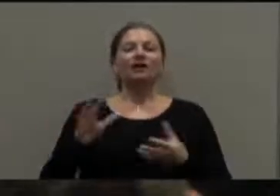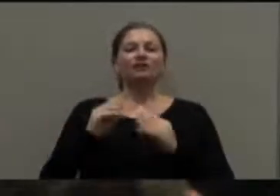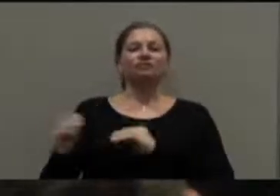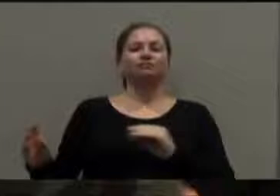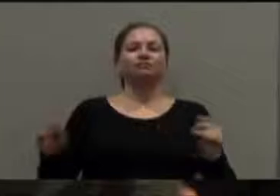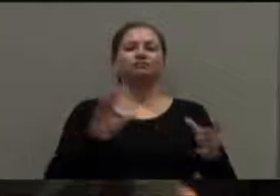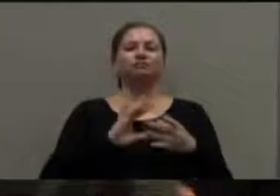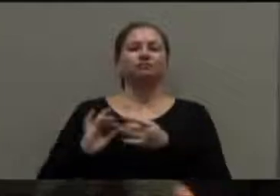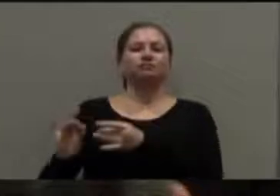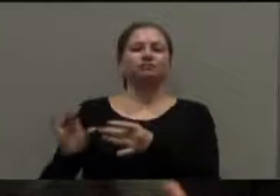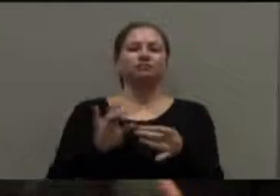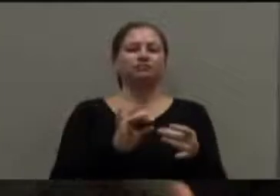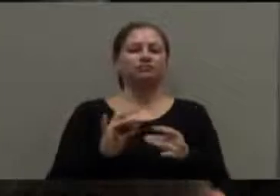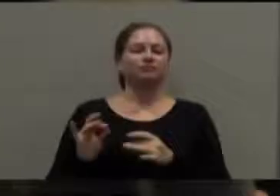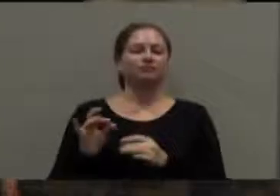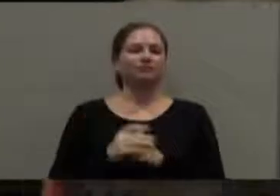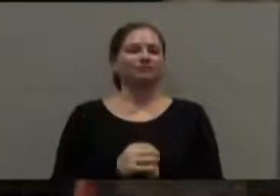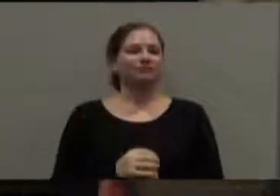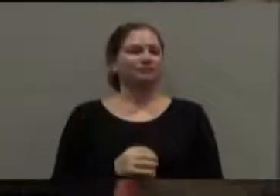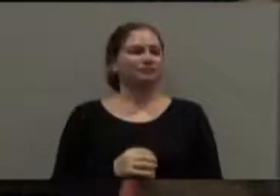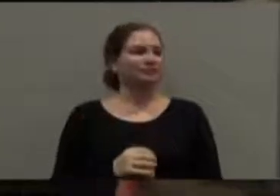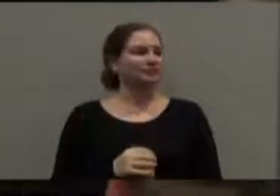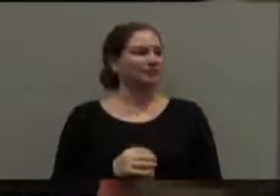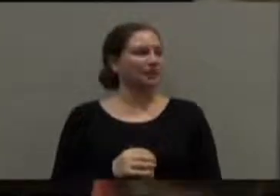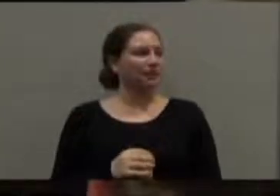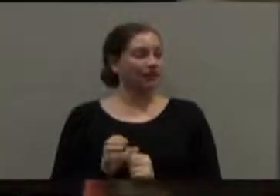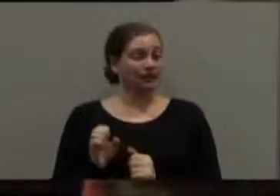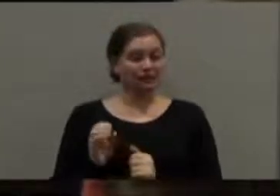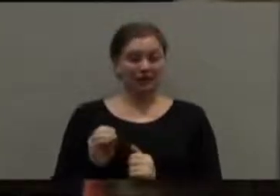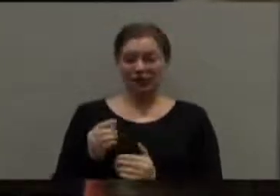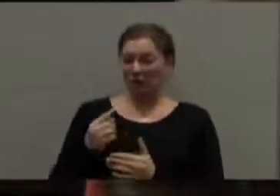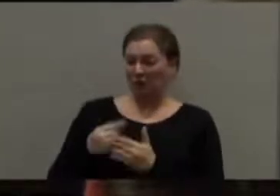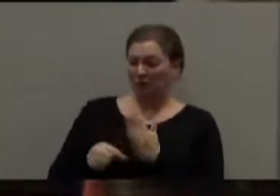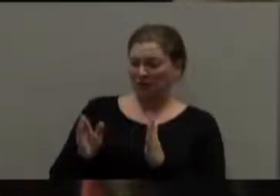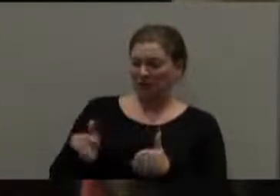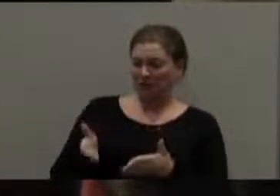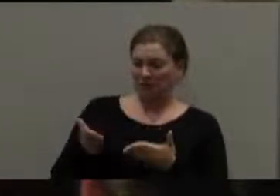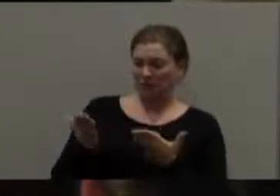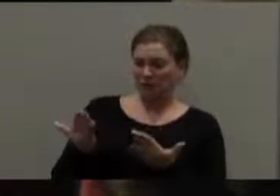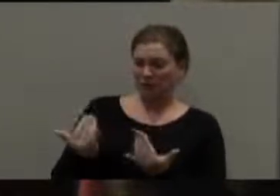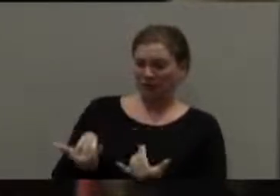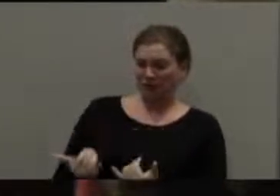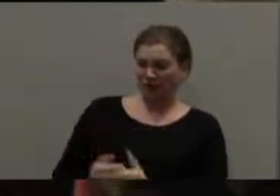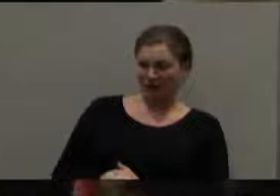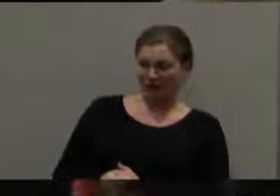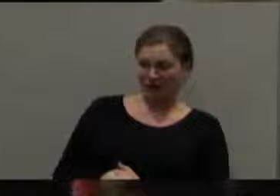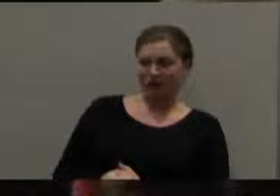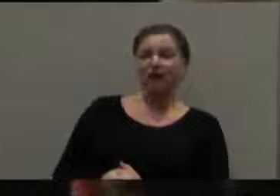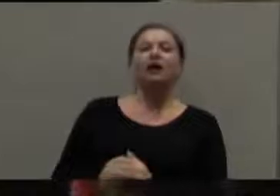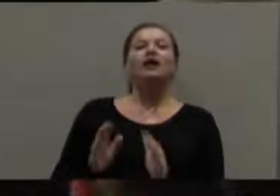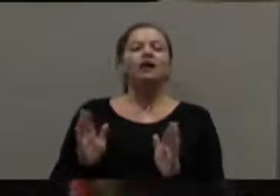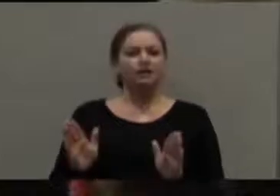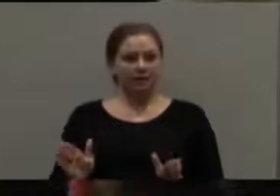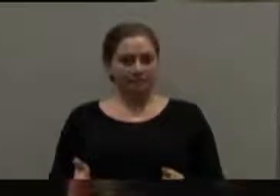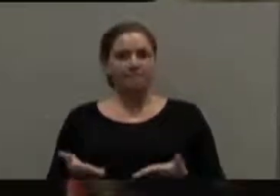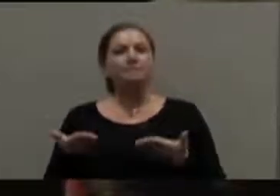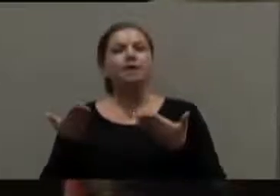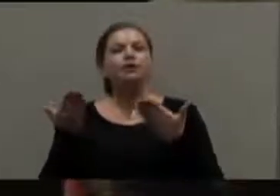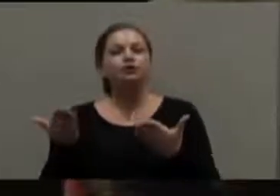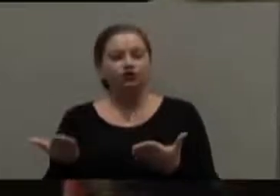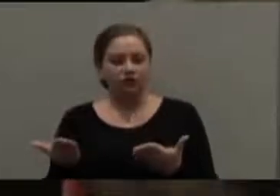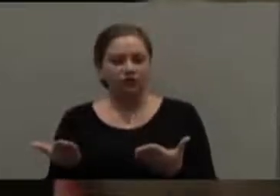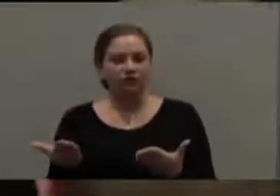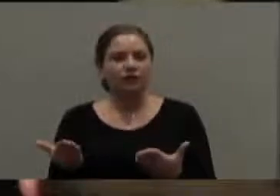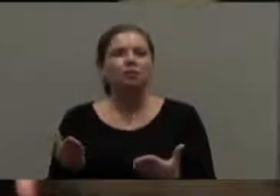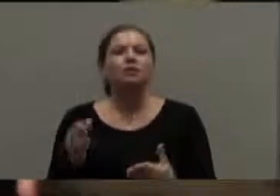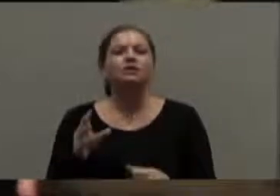But we, okay, so what's the motion now? The motion was to take a vote of solidarity